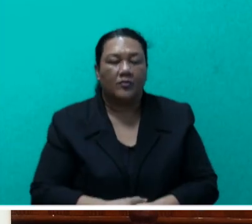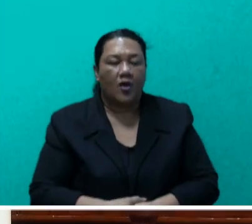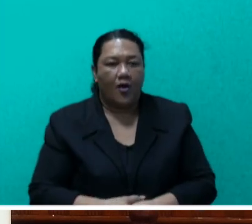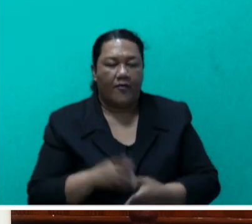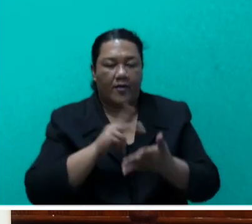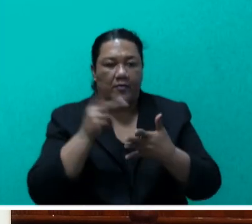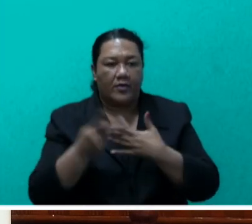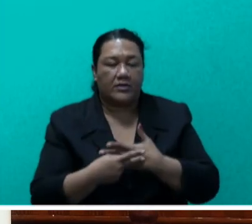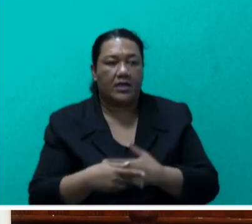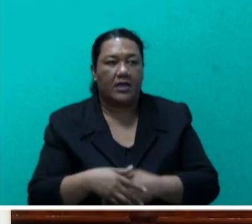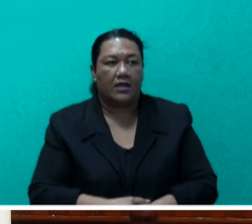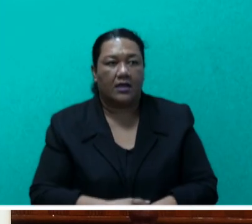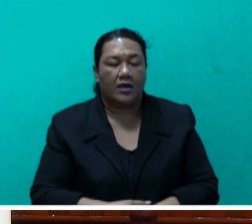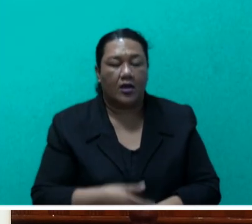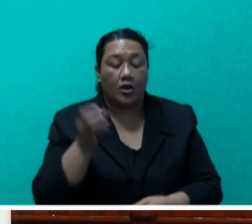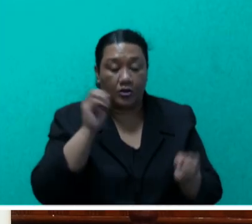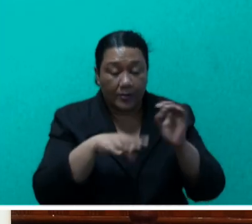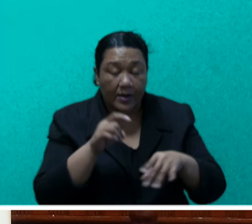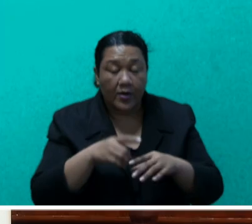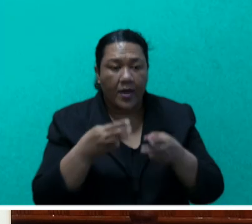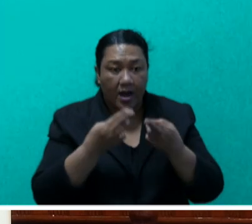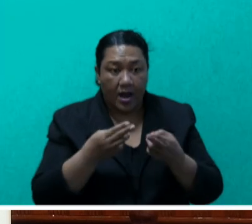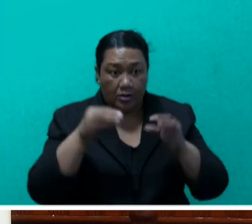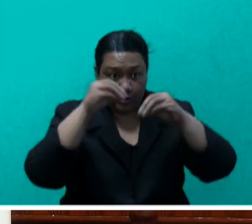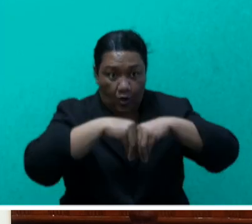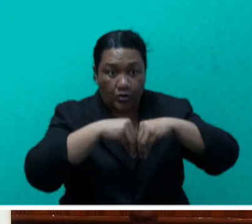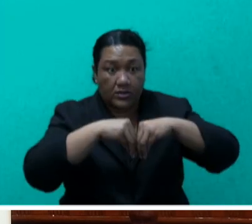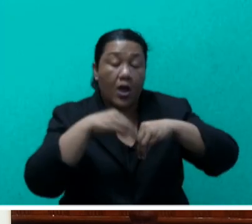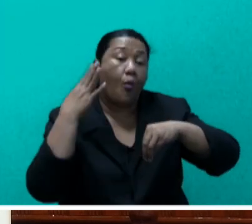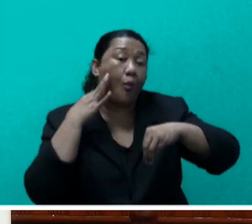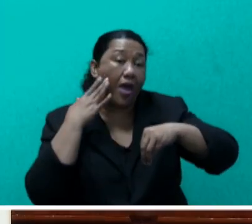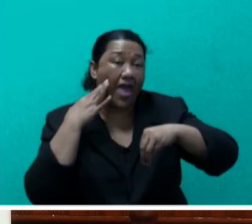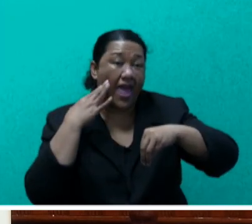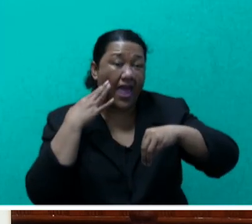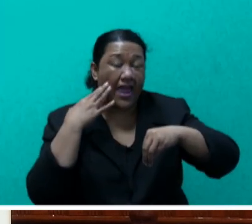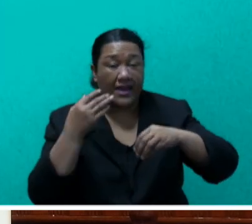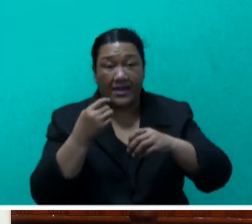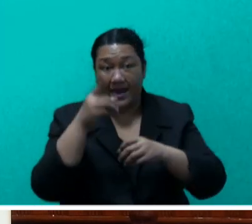and alternate the main sources during power outage in sewer.